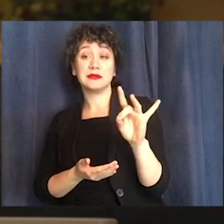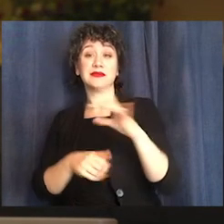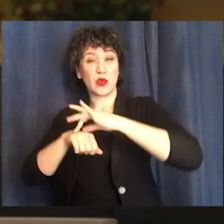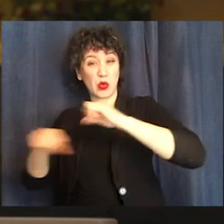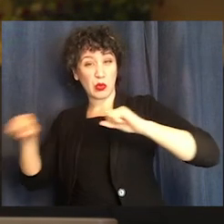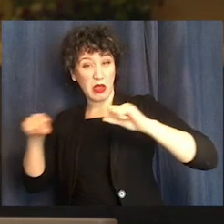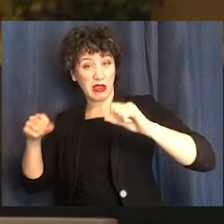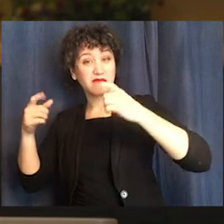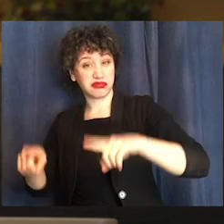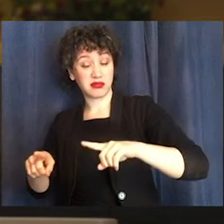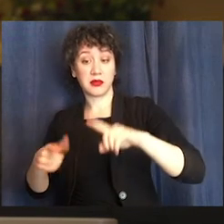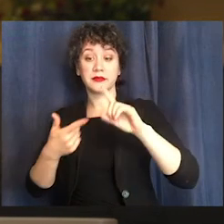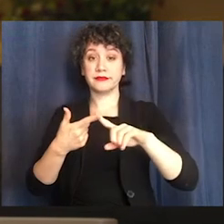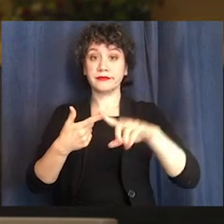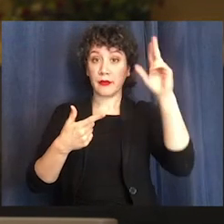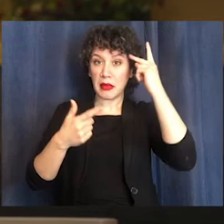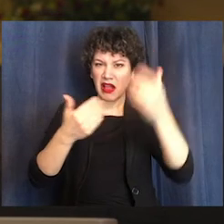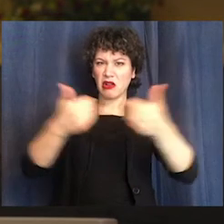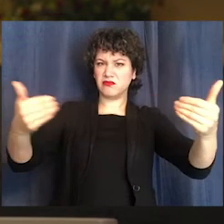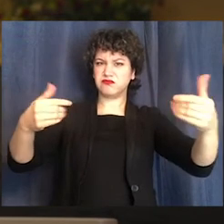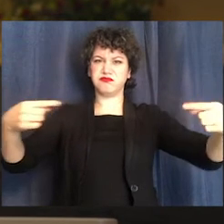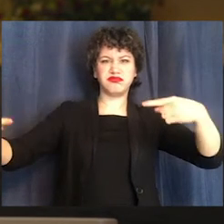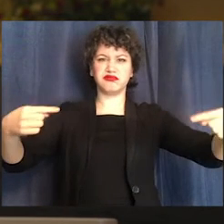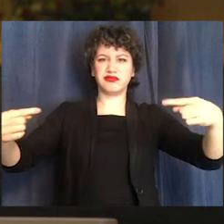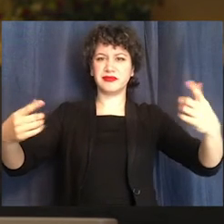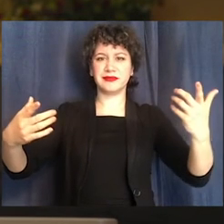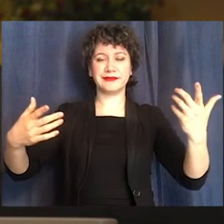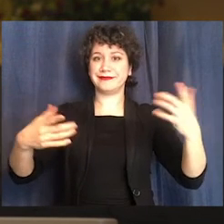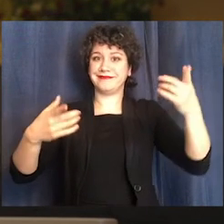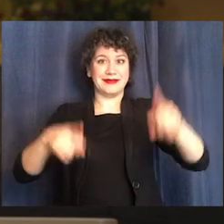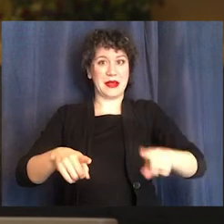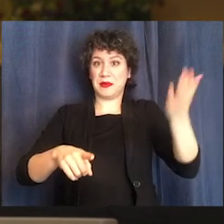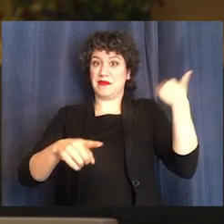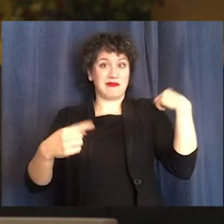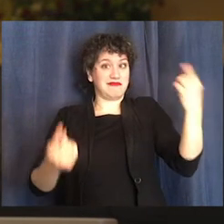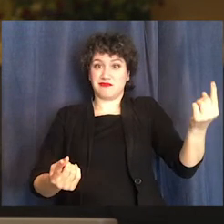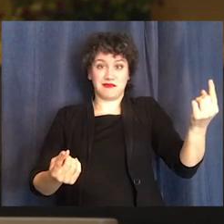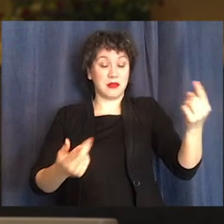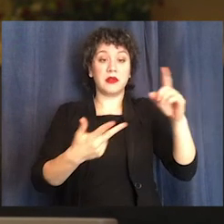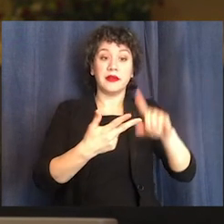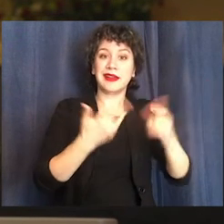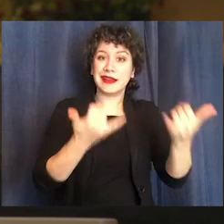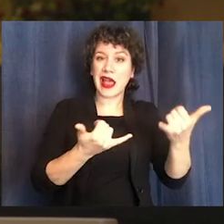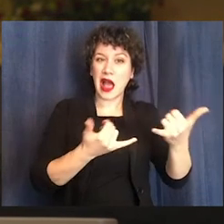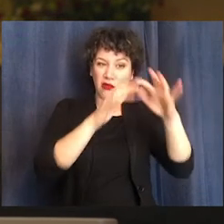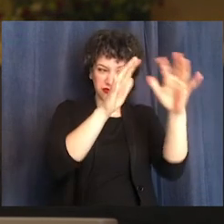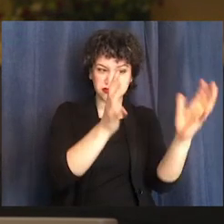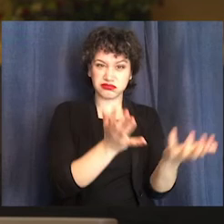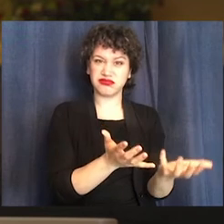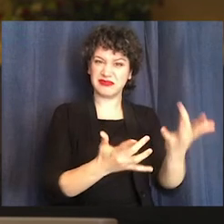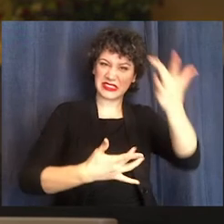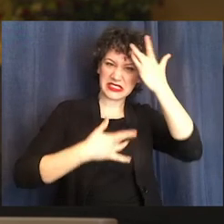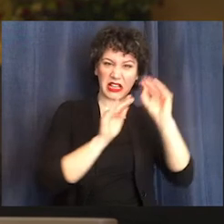experienced a political divide in this country that is unprecedented, and now you have experienced a global pandemic. This whole period of